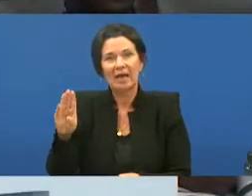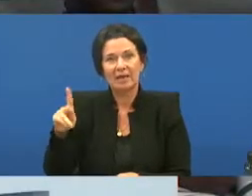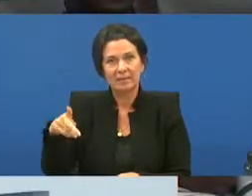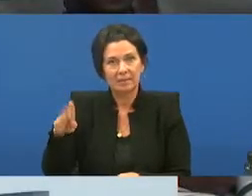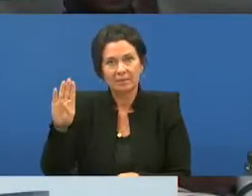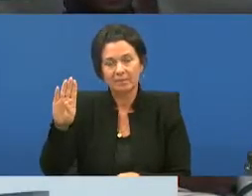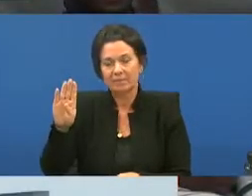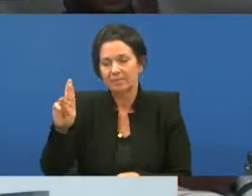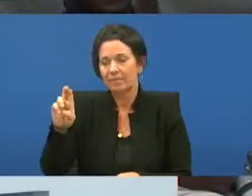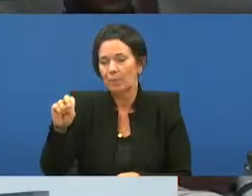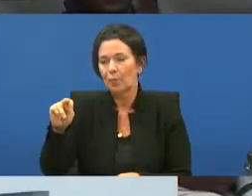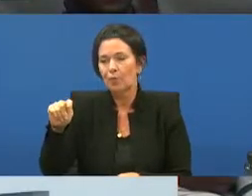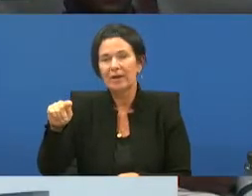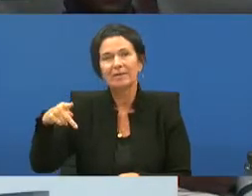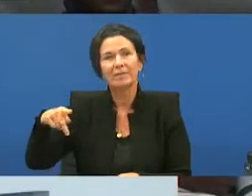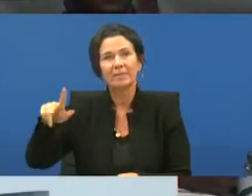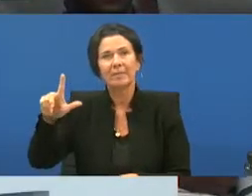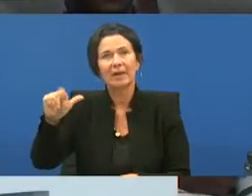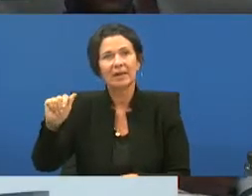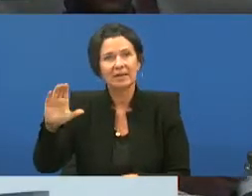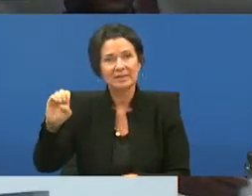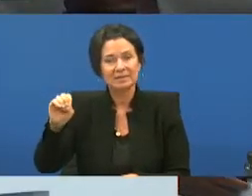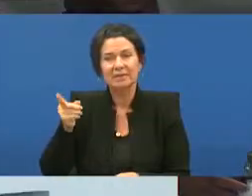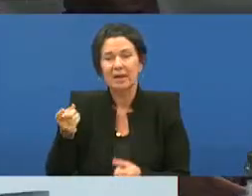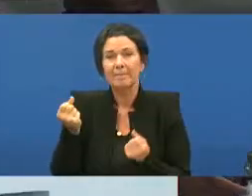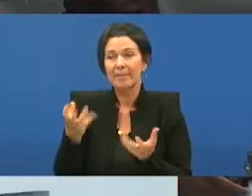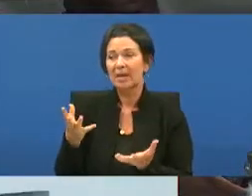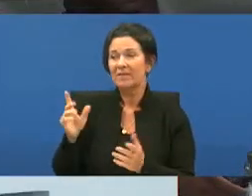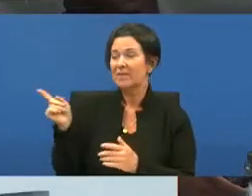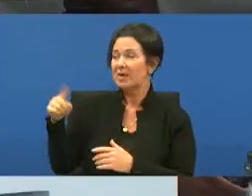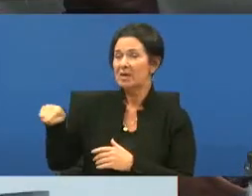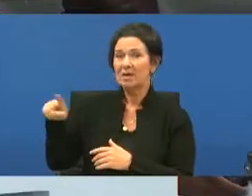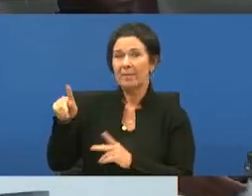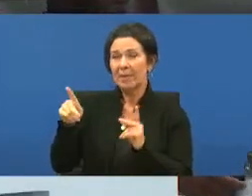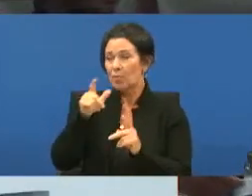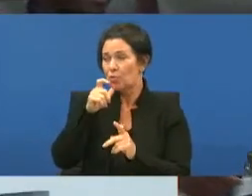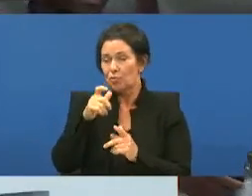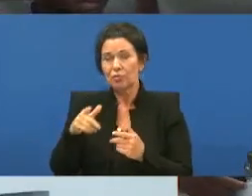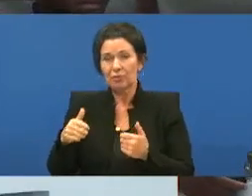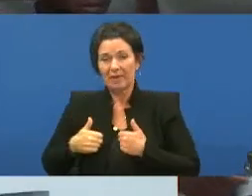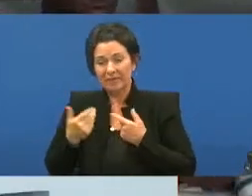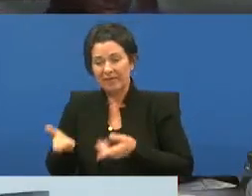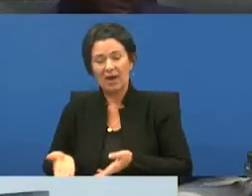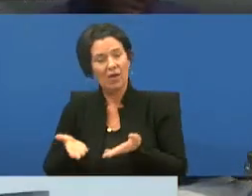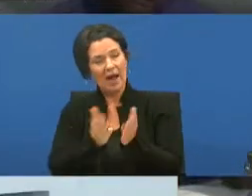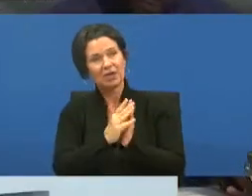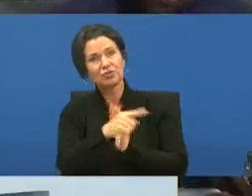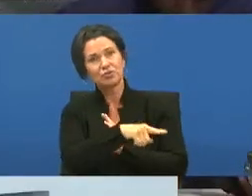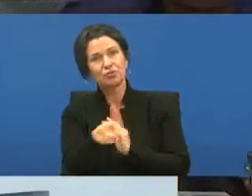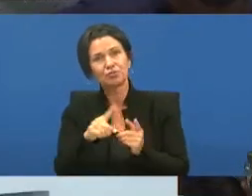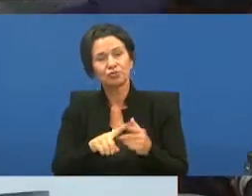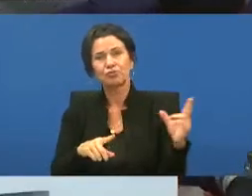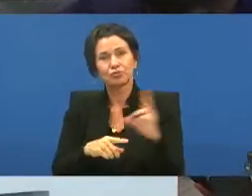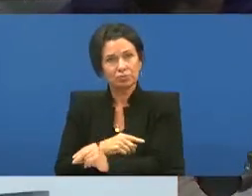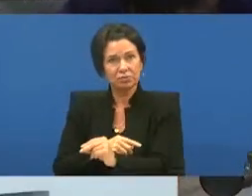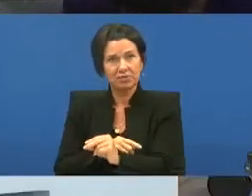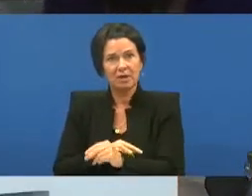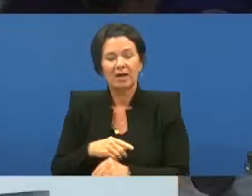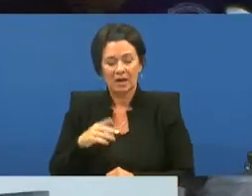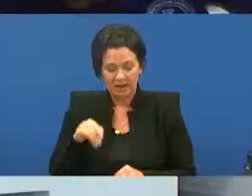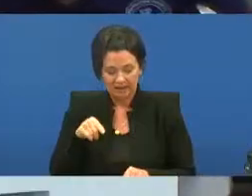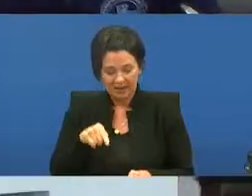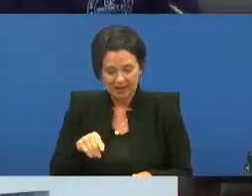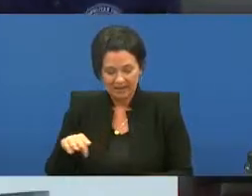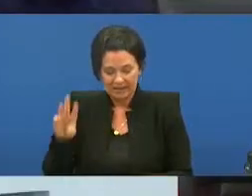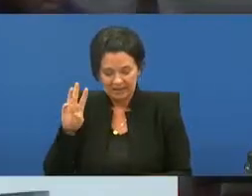of you a petition signed by many of our neighbors asking you to vote against the rezoning of 6263 and